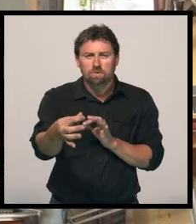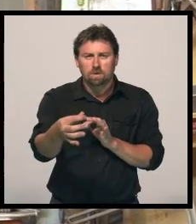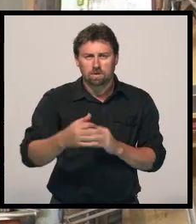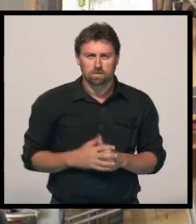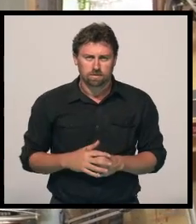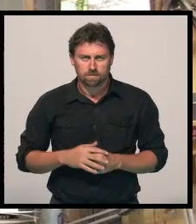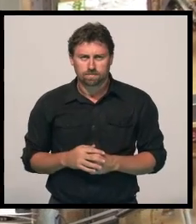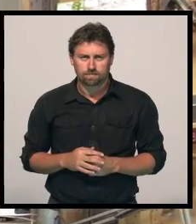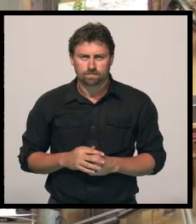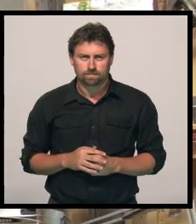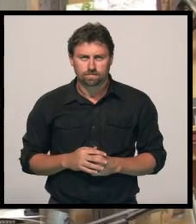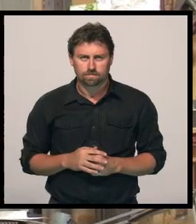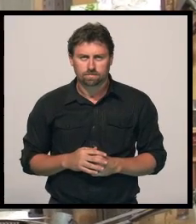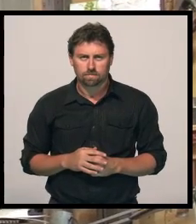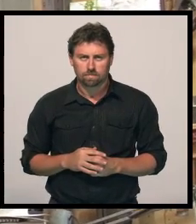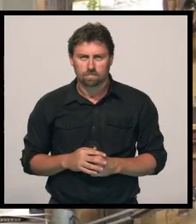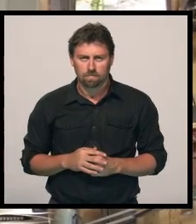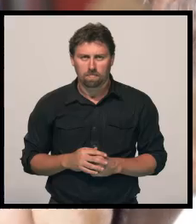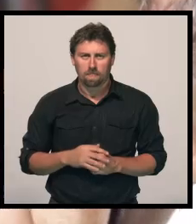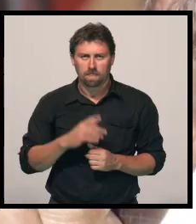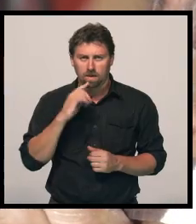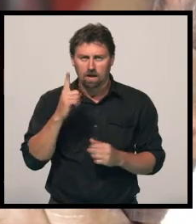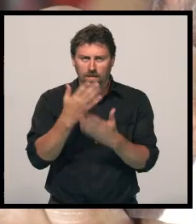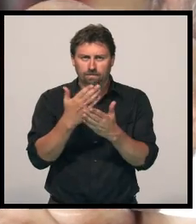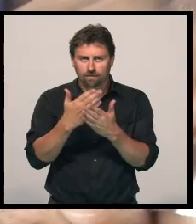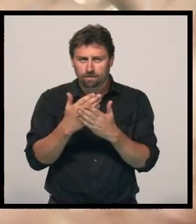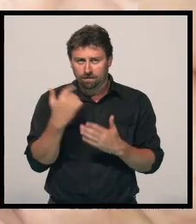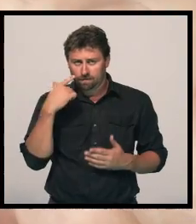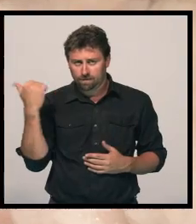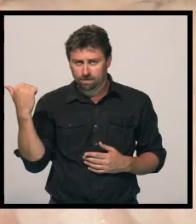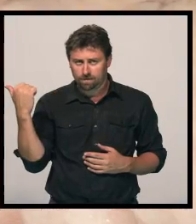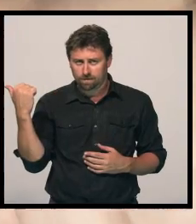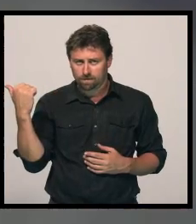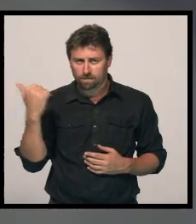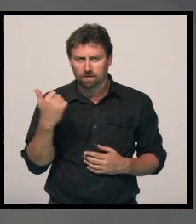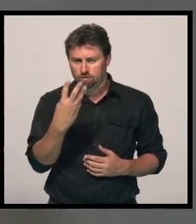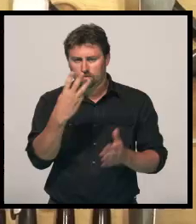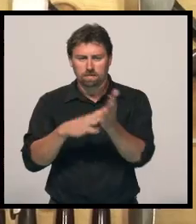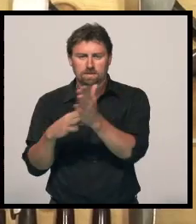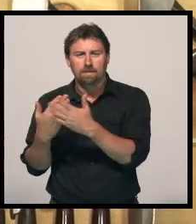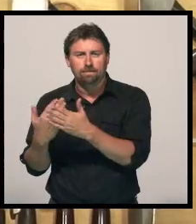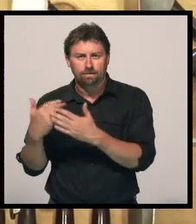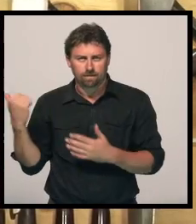measure how much meat you've got left here, which is 3 mil.